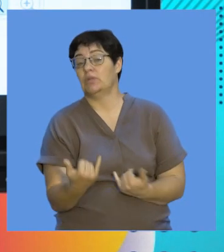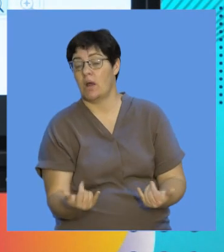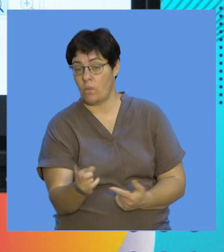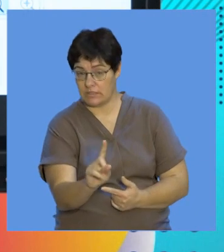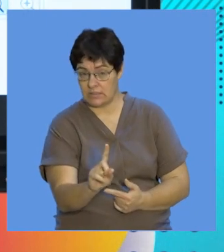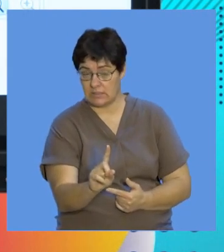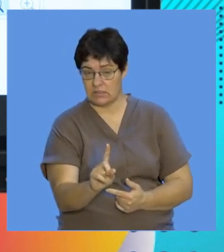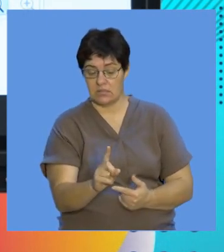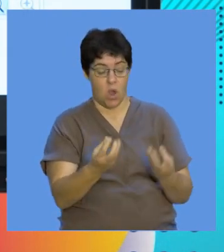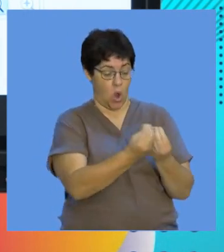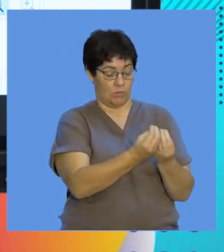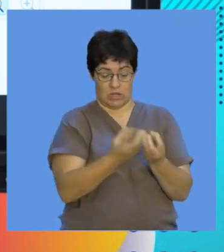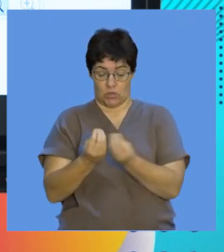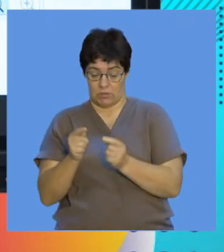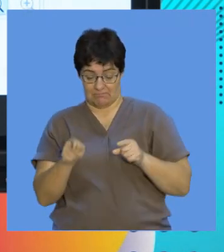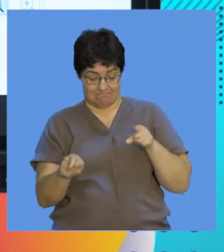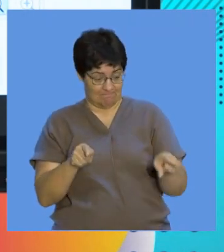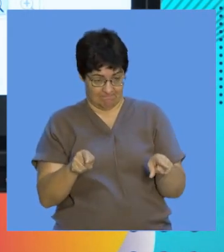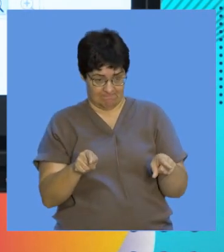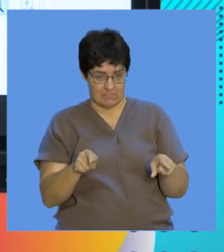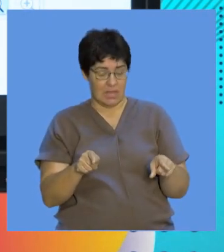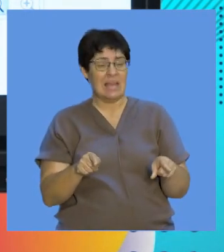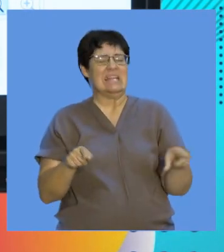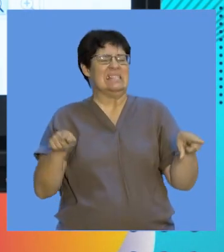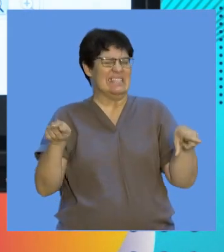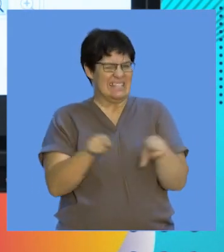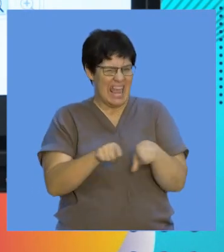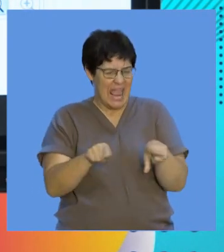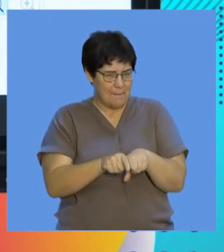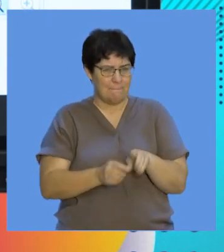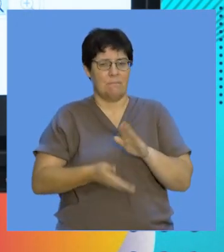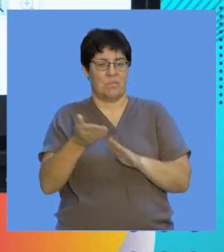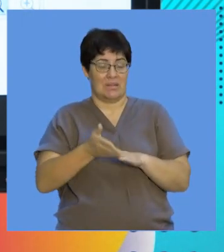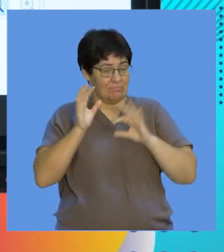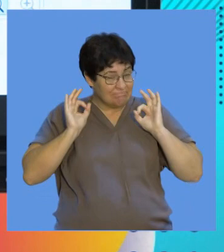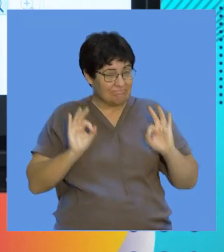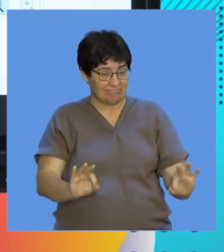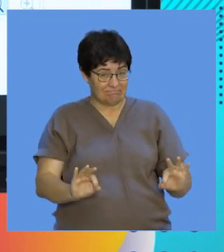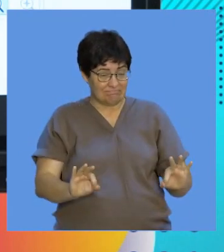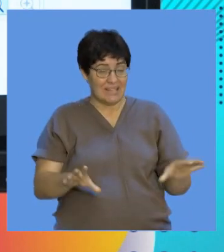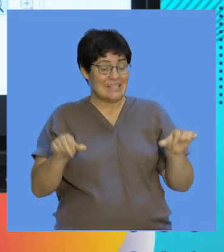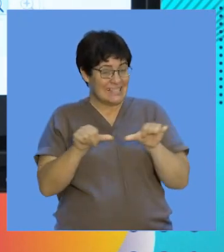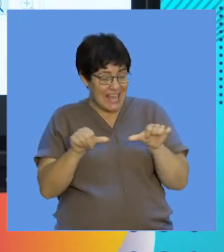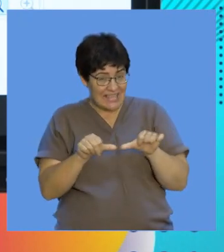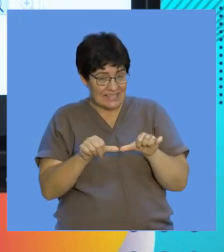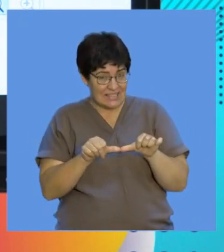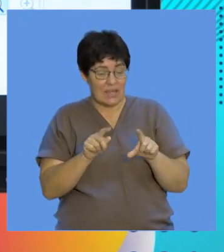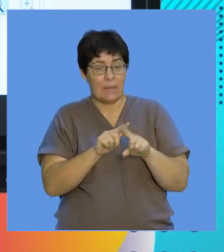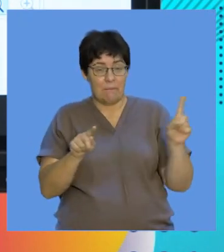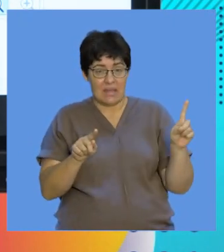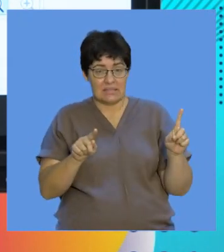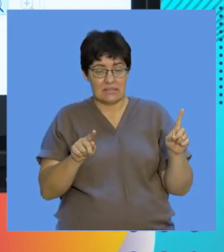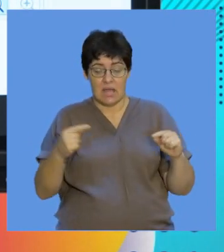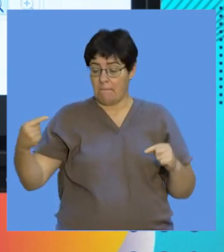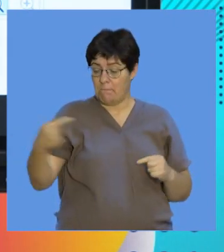two objects that have exactly the same momentum in size, but opposite in